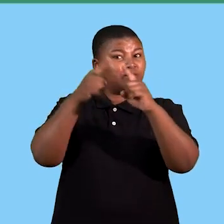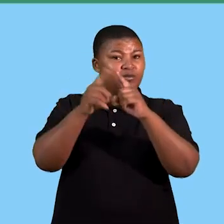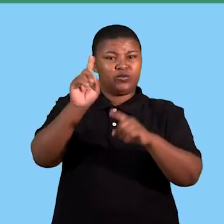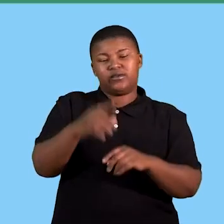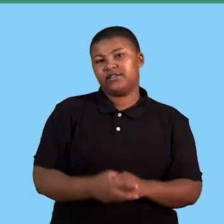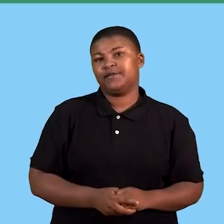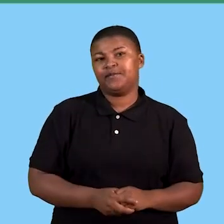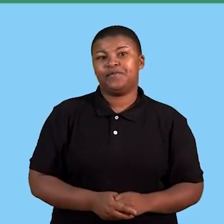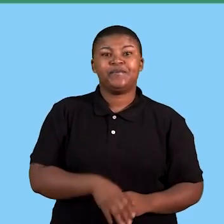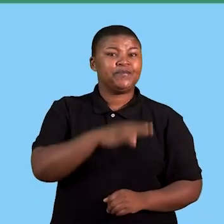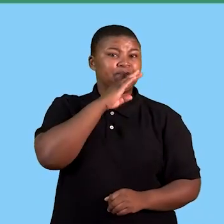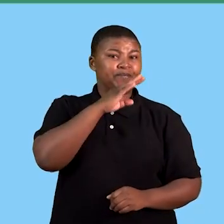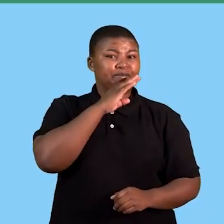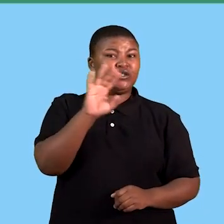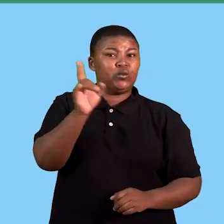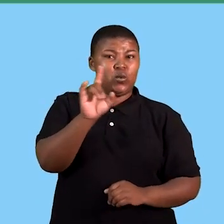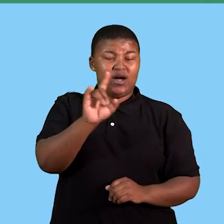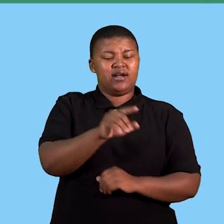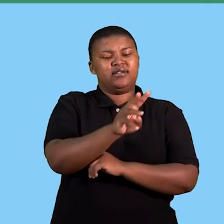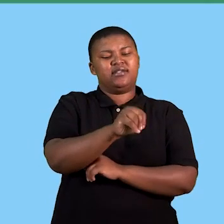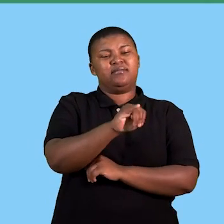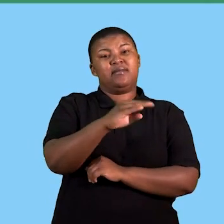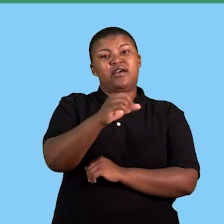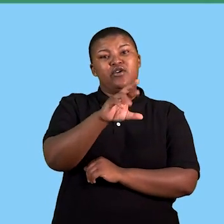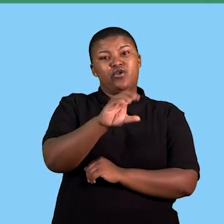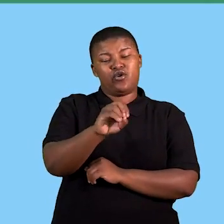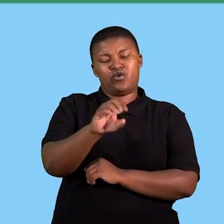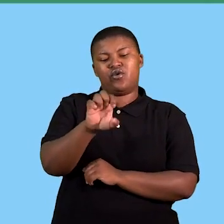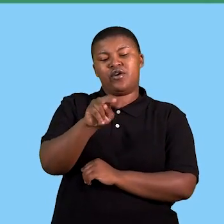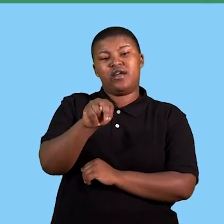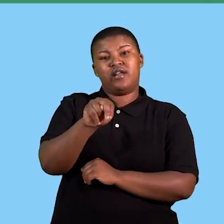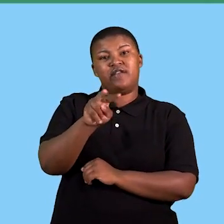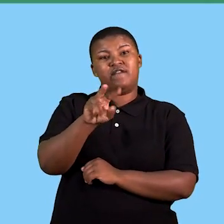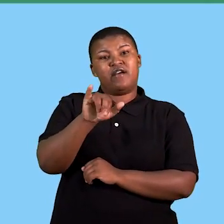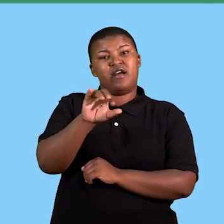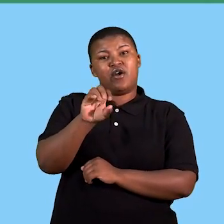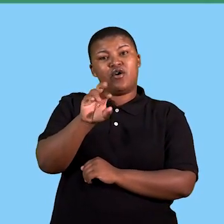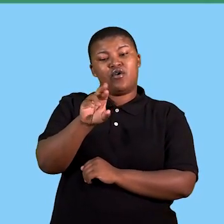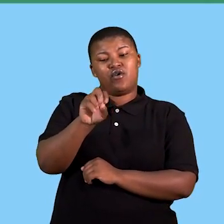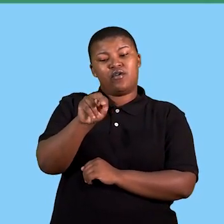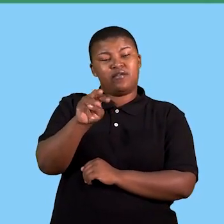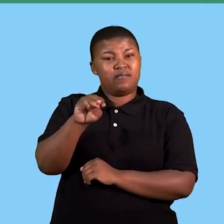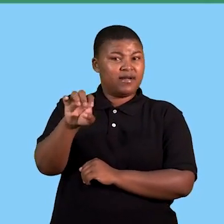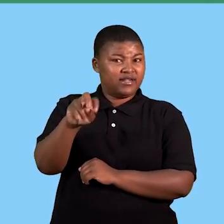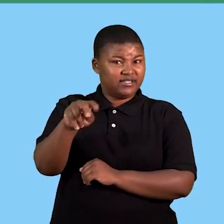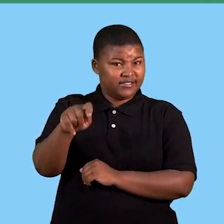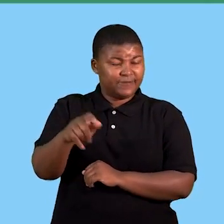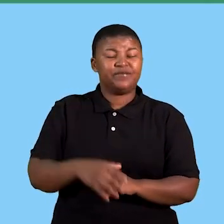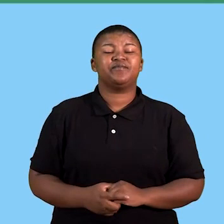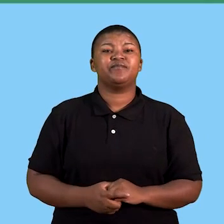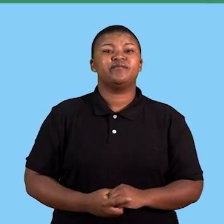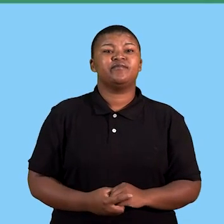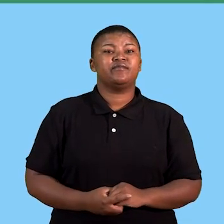will look at the meaning of the microenvironment. Now, when we speak about the meaning, we